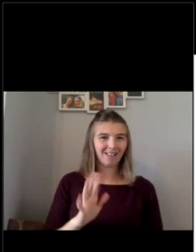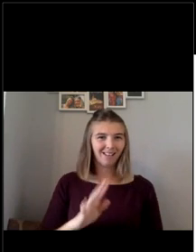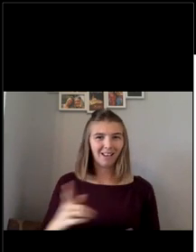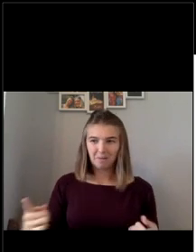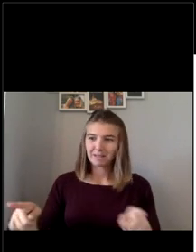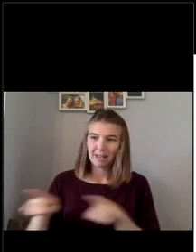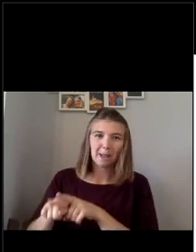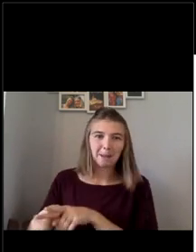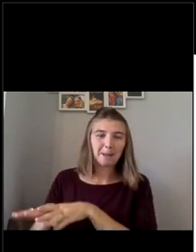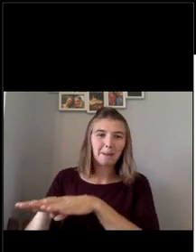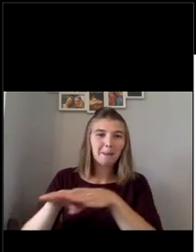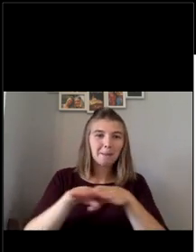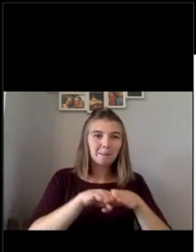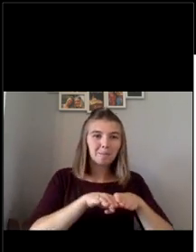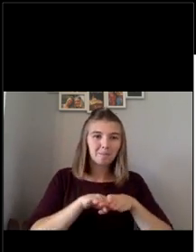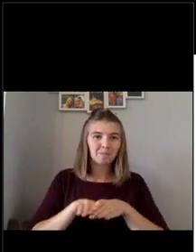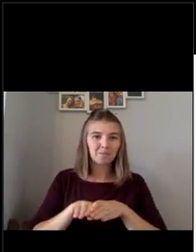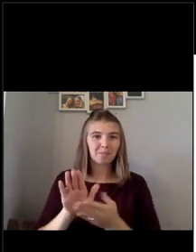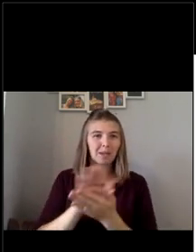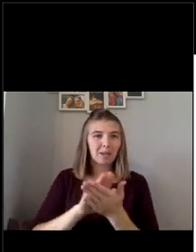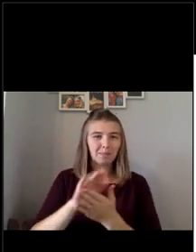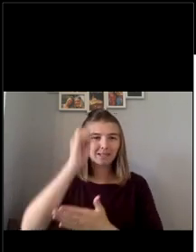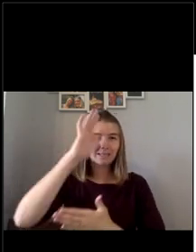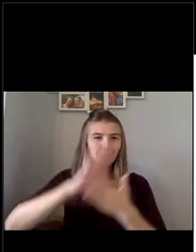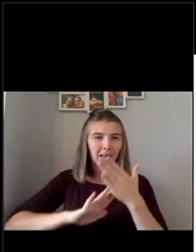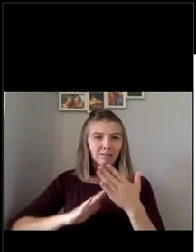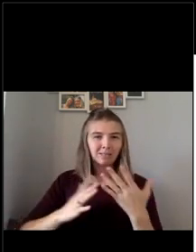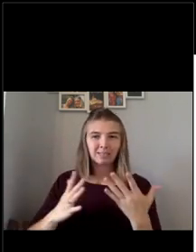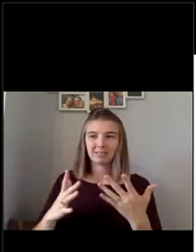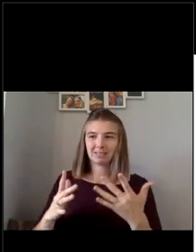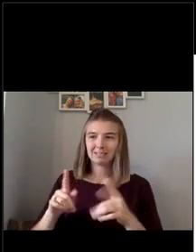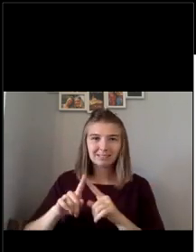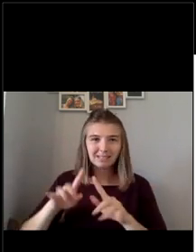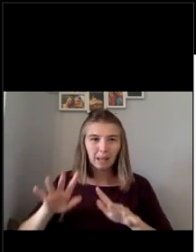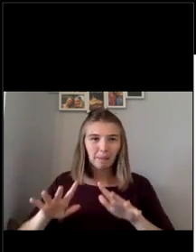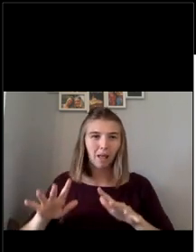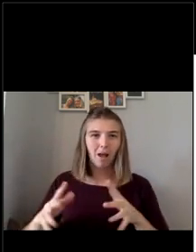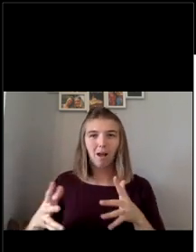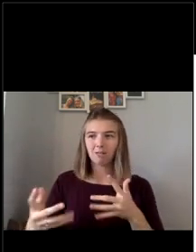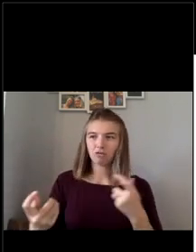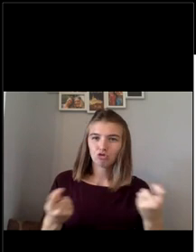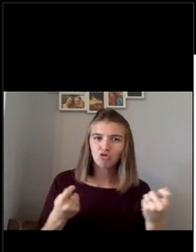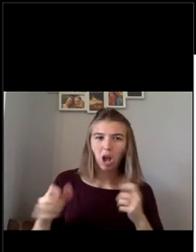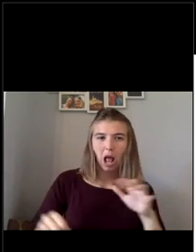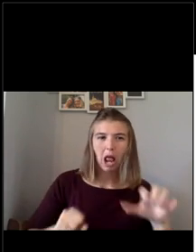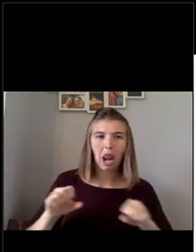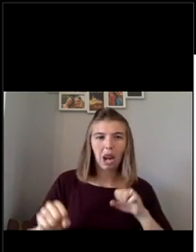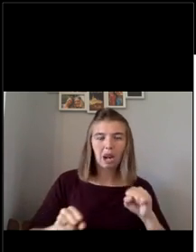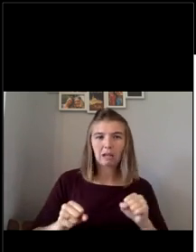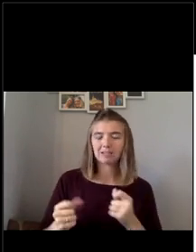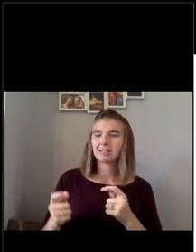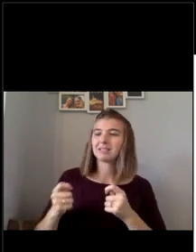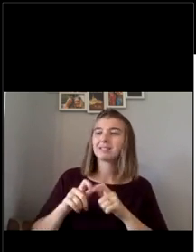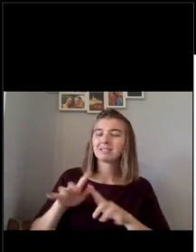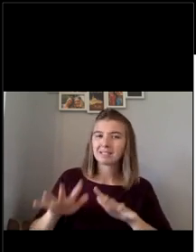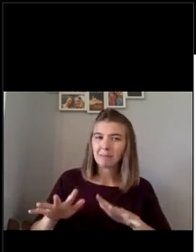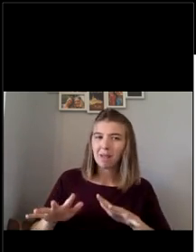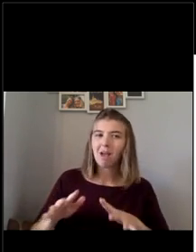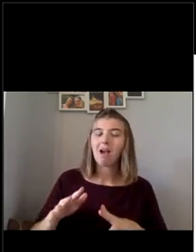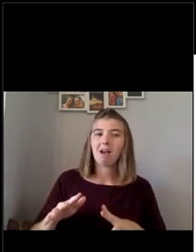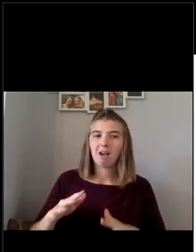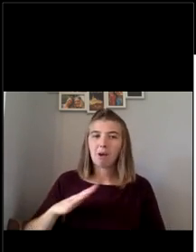experiences and seeing that other people have similar struggles gave me that sense of belonging. So that really